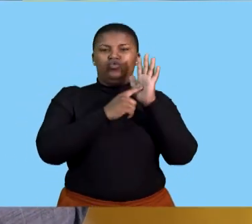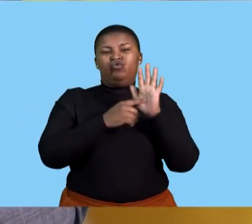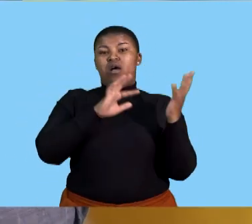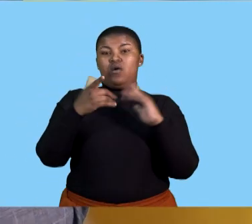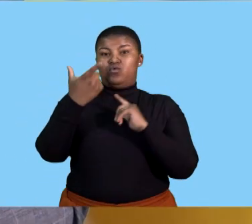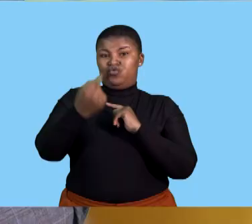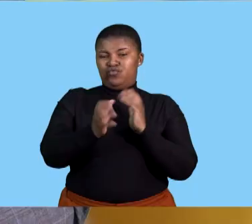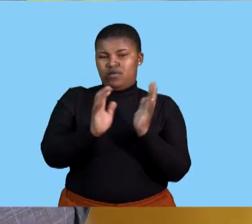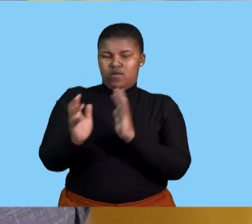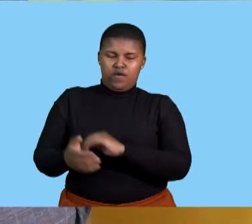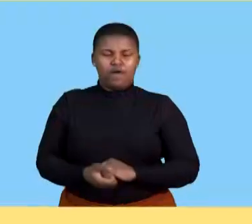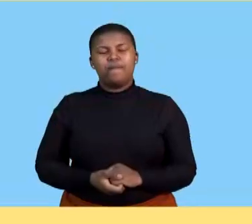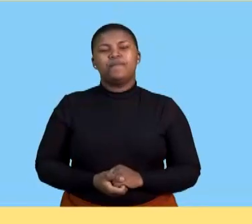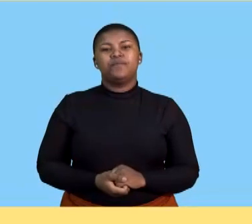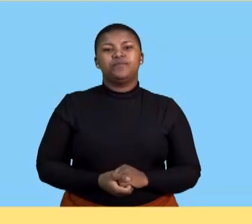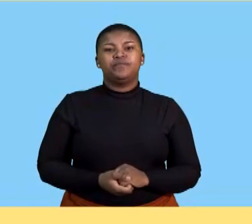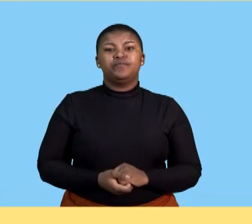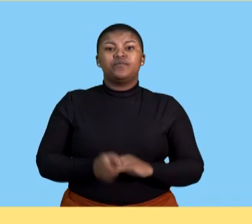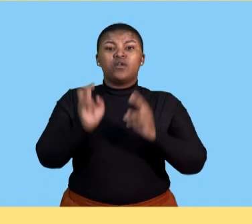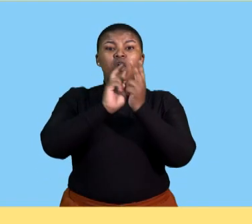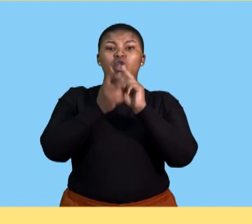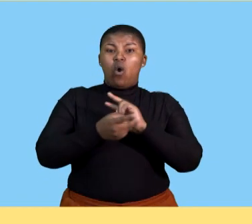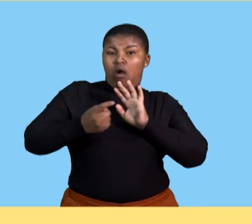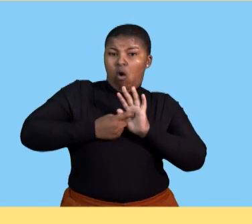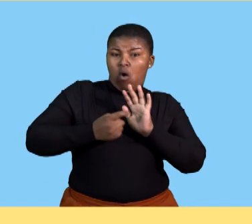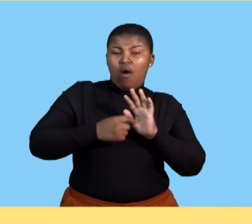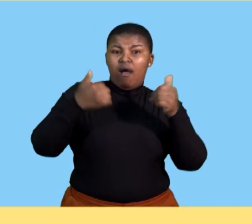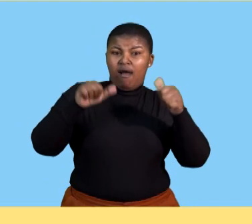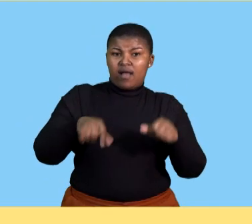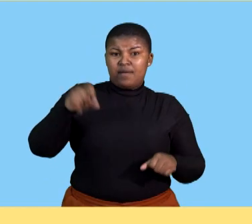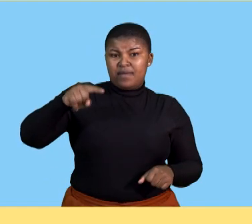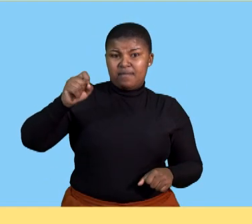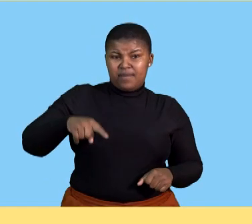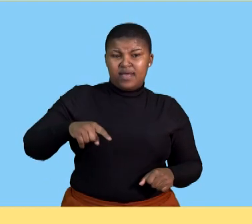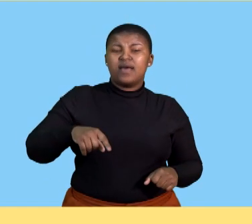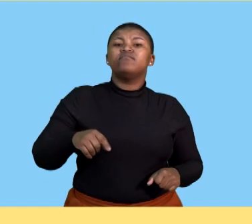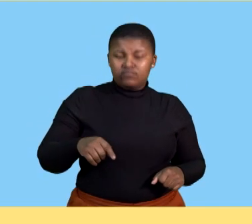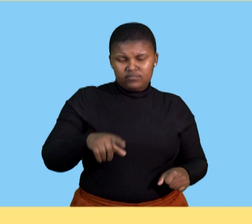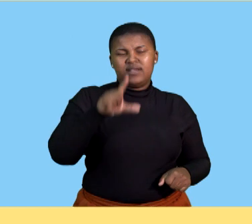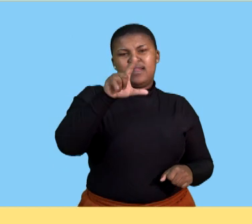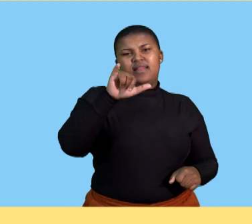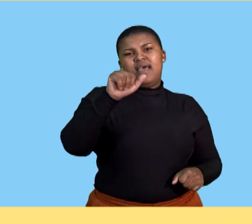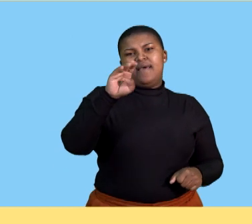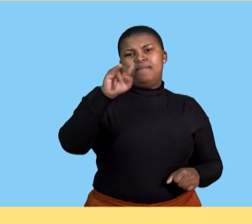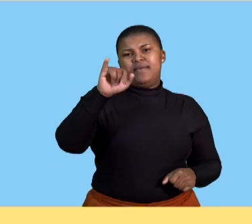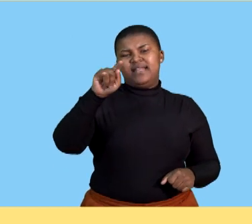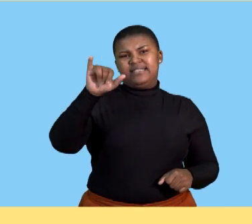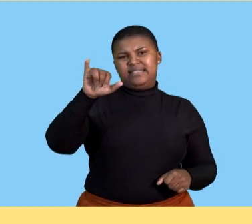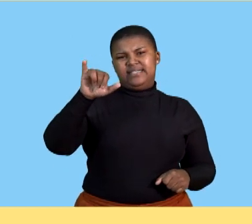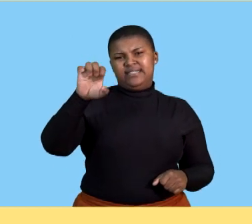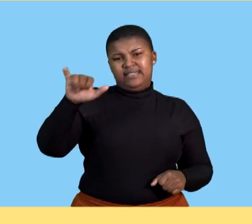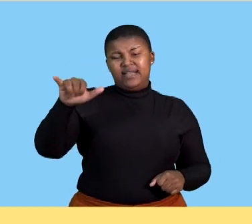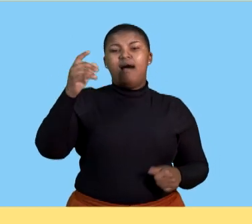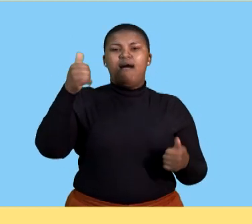again what you could have done. So the loan account is a liability account, it increases